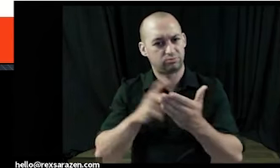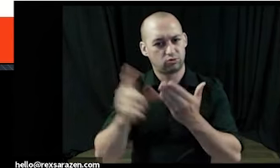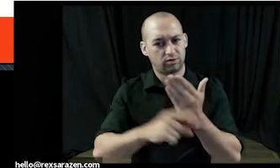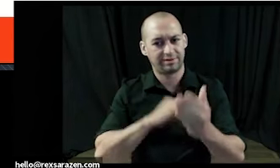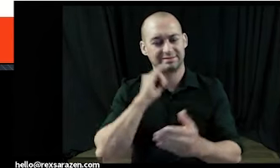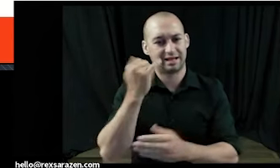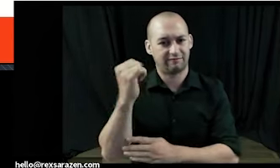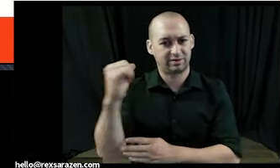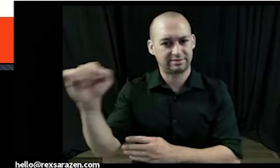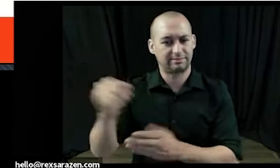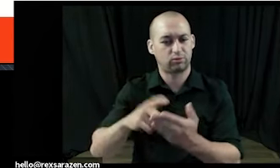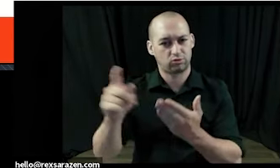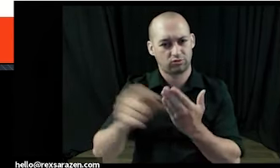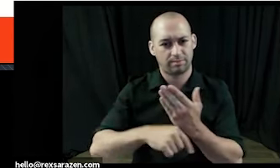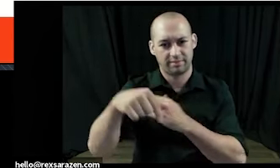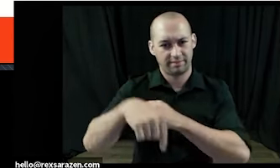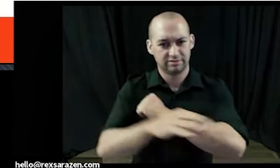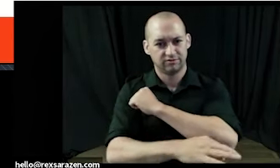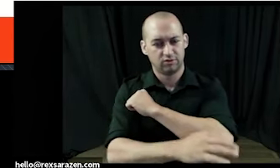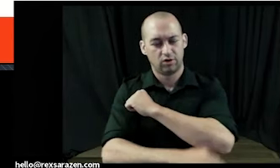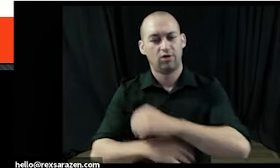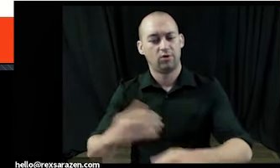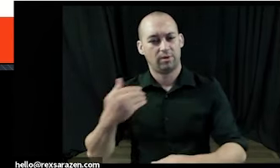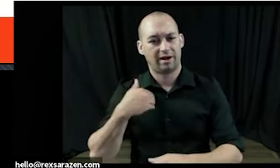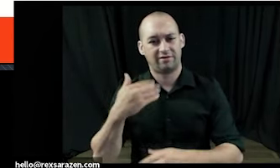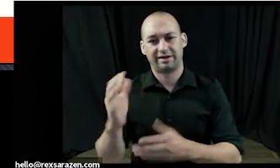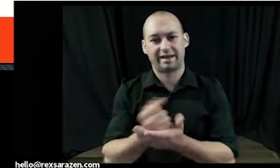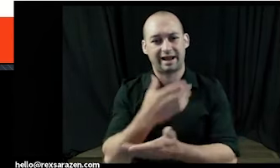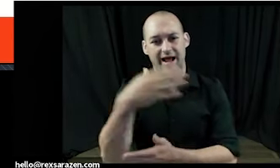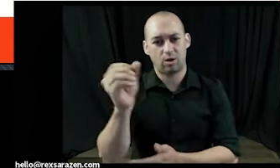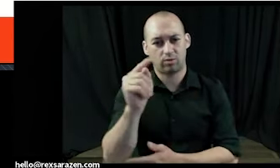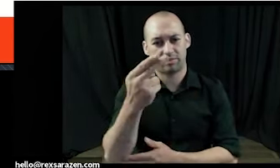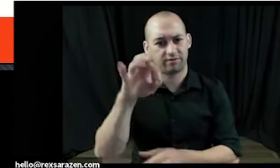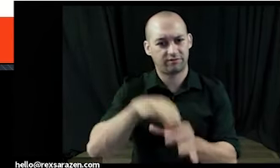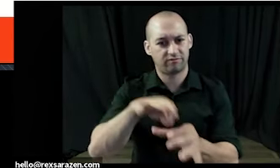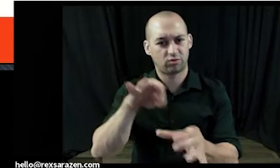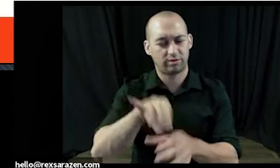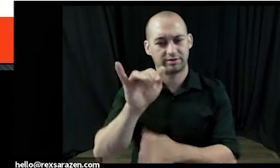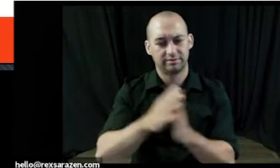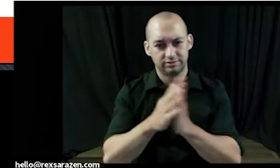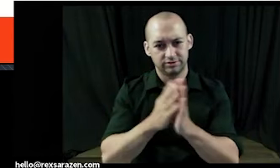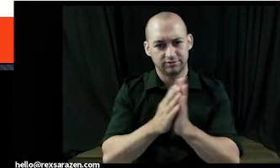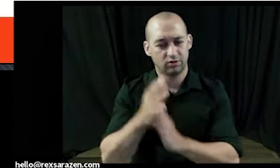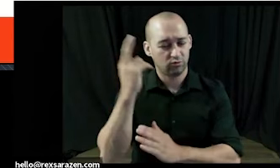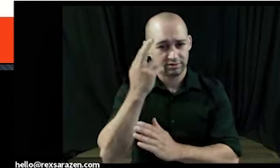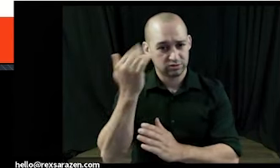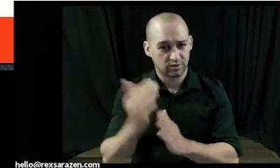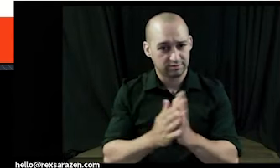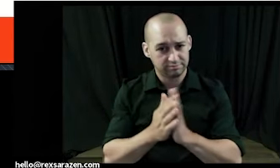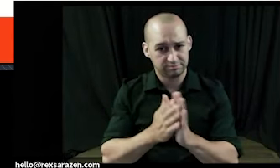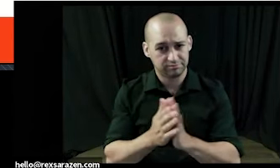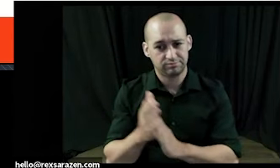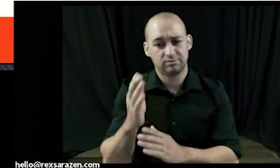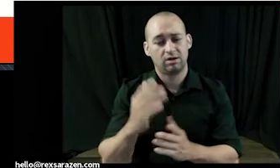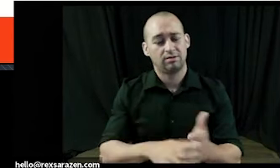advocacy program, where this fall we are hosting our Get Out the Vote initiative. So the purpose of our initiative is to empower